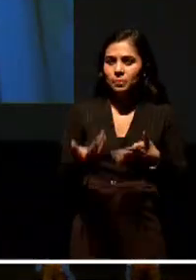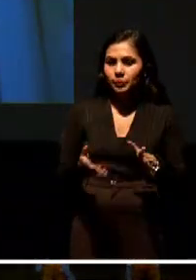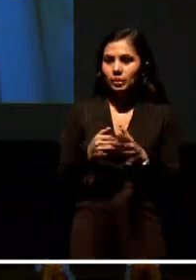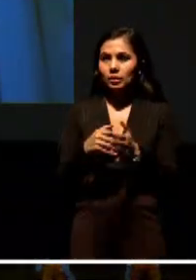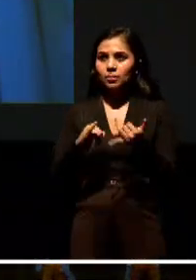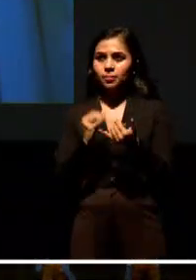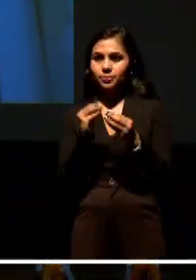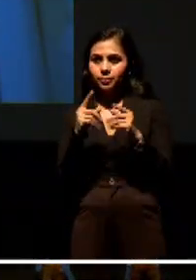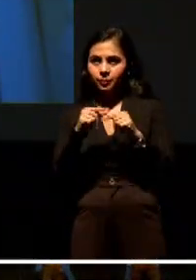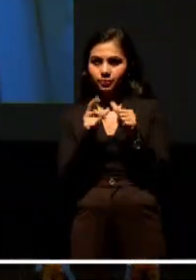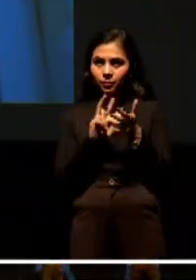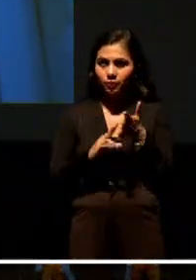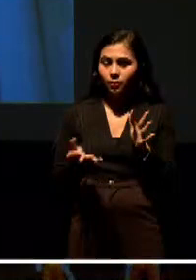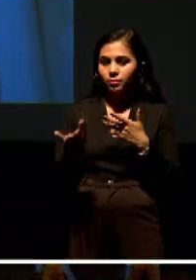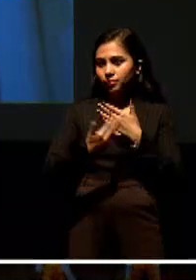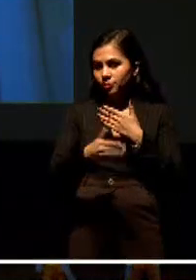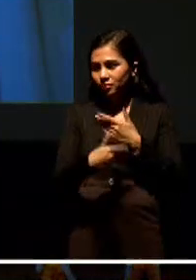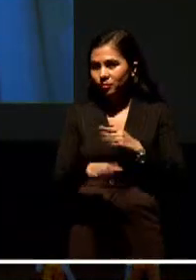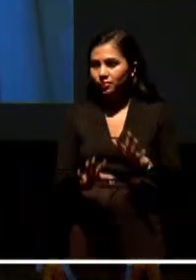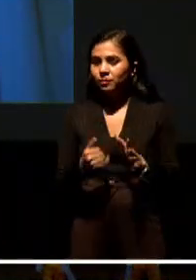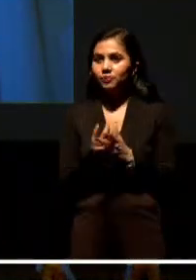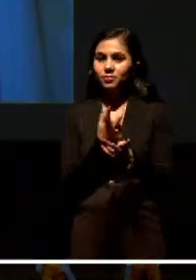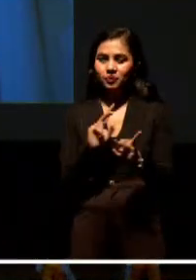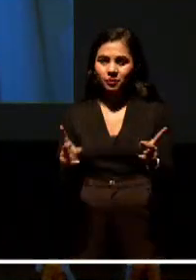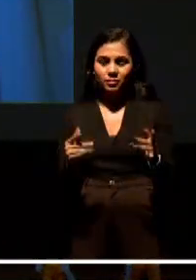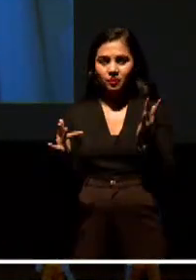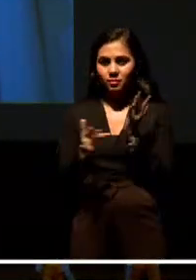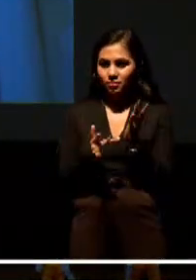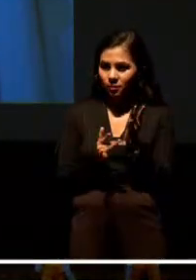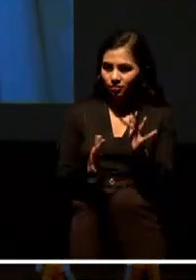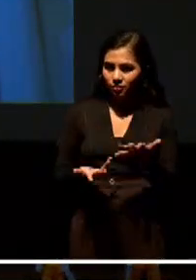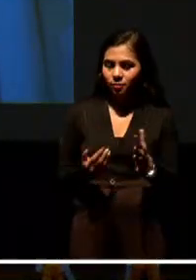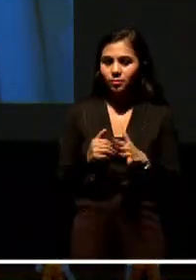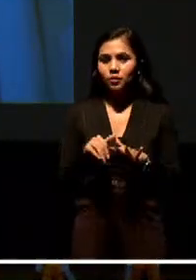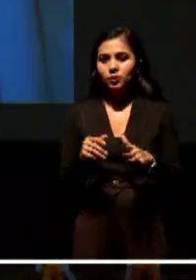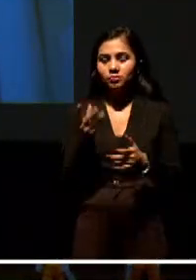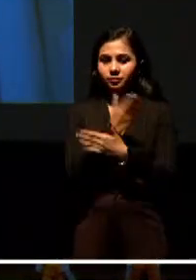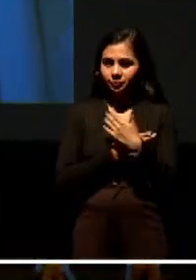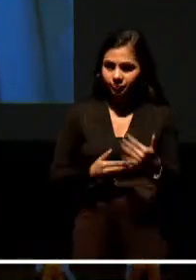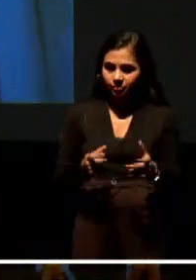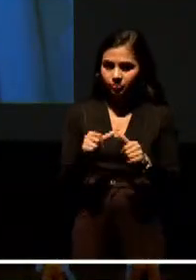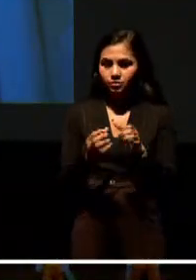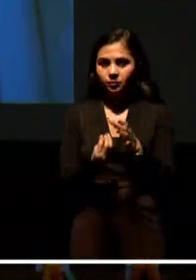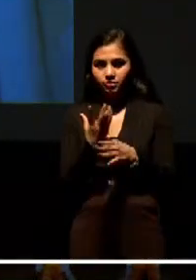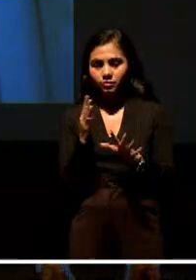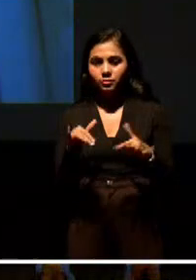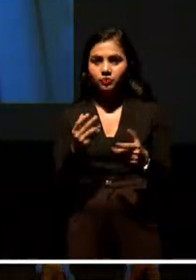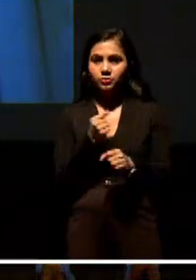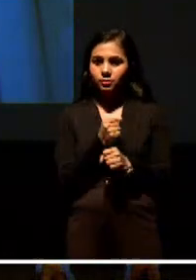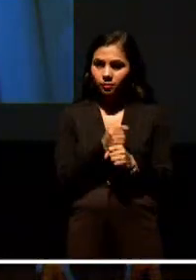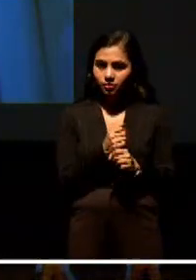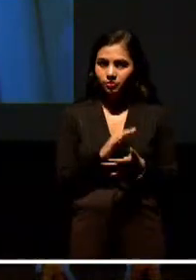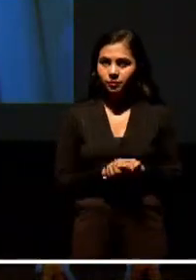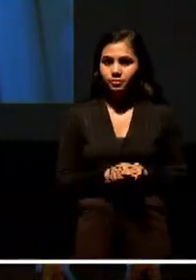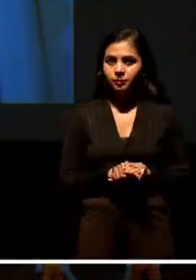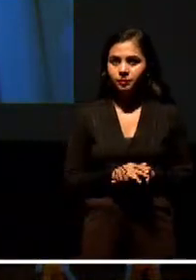of collaborative endeavors which are going on, being undertaken by technology firms or disability organizations, even government,